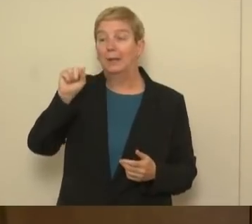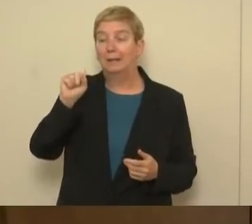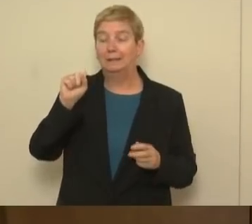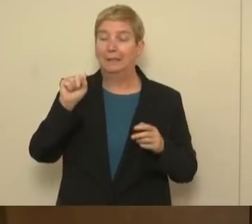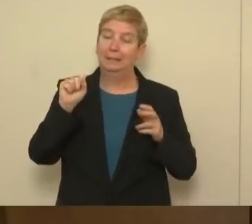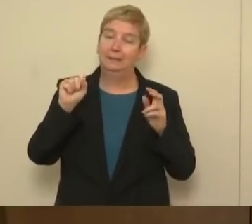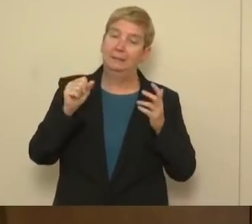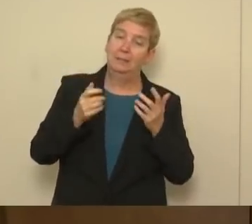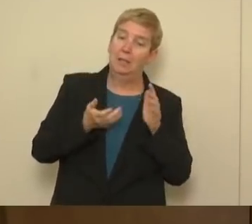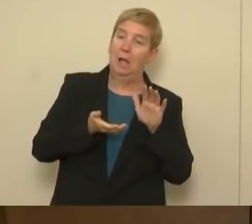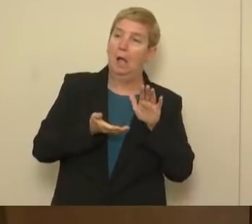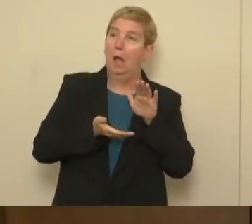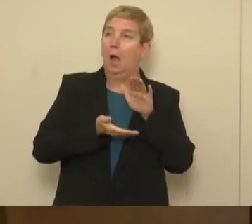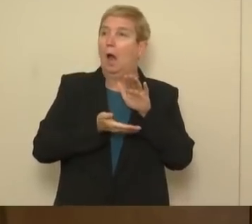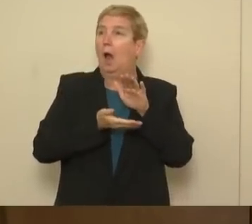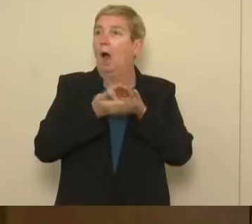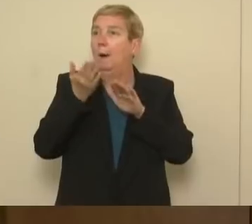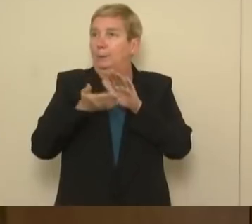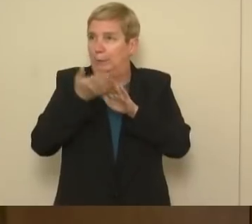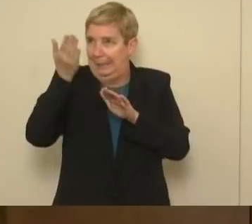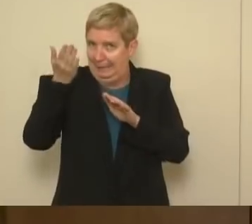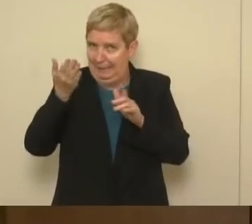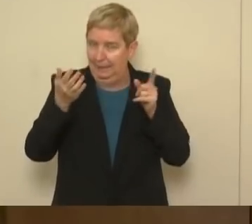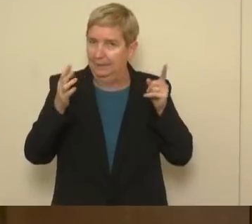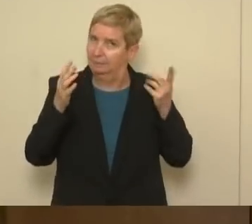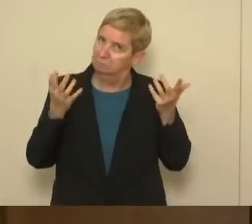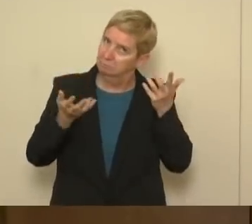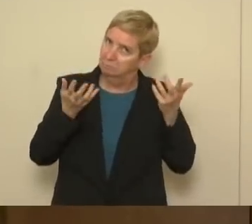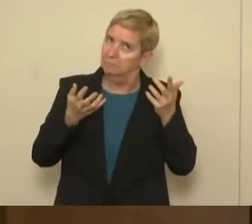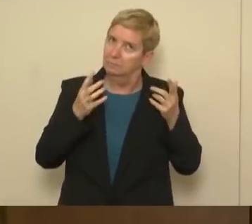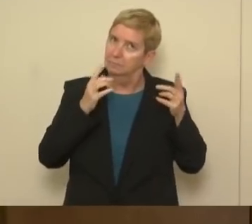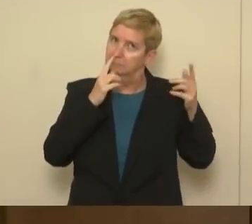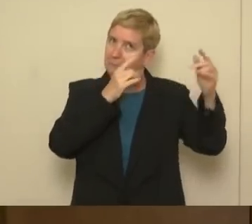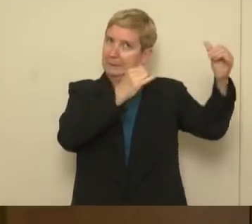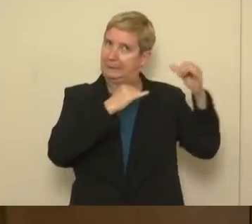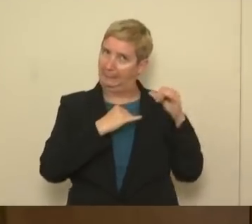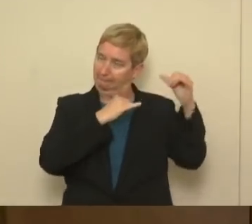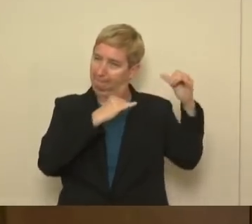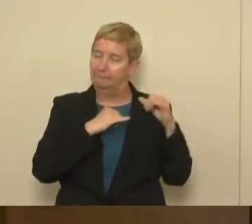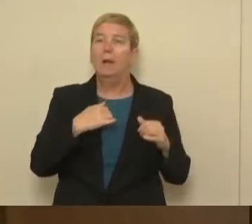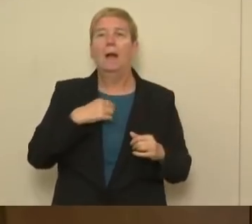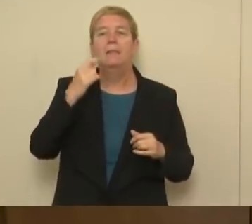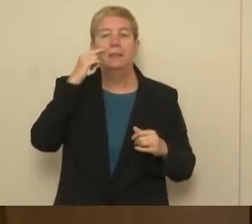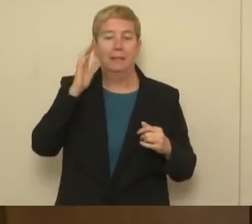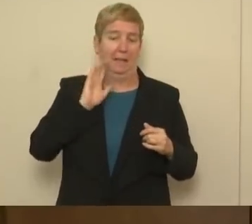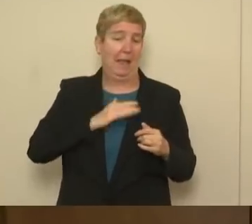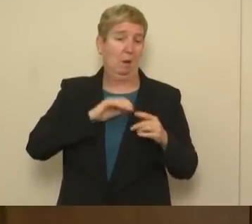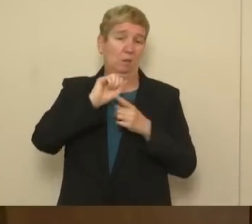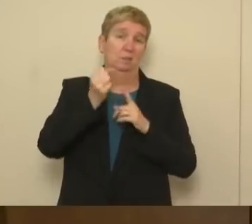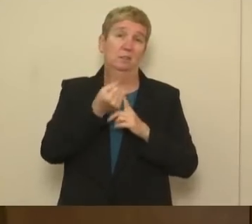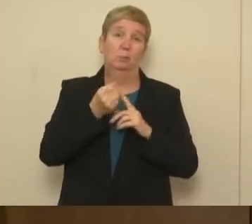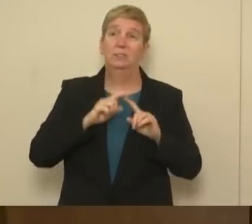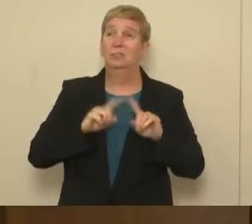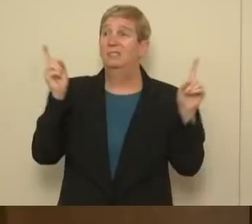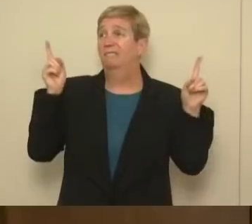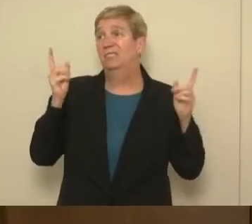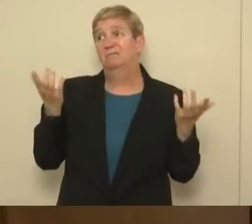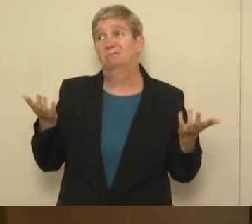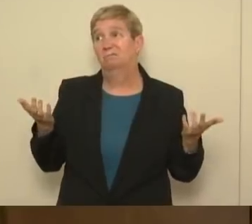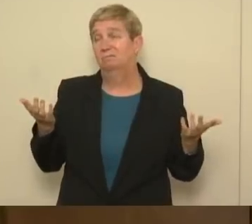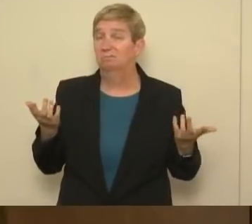in response to COVID in that way, I think that frankly we'd be in a much different situation.